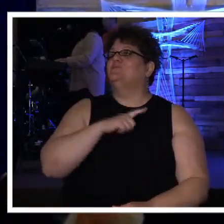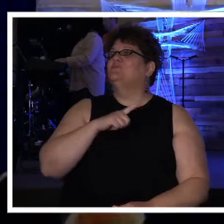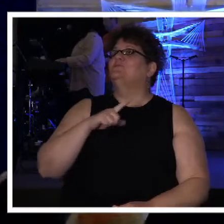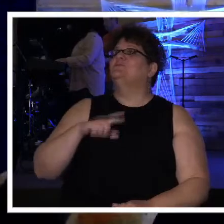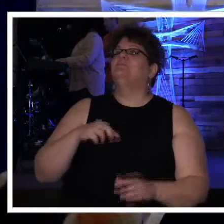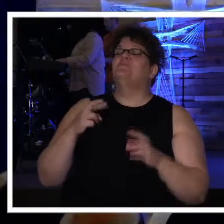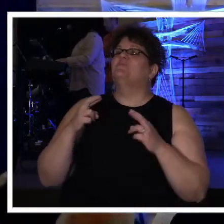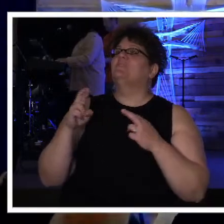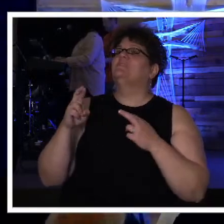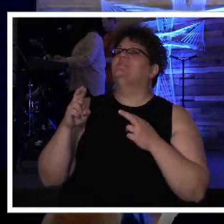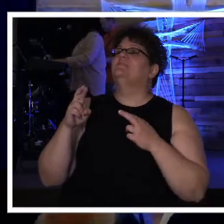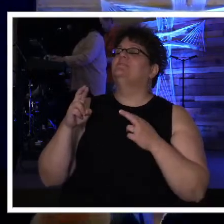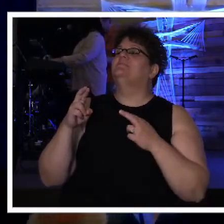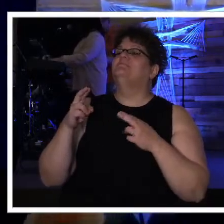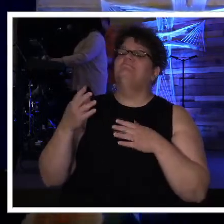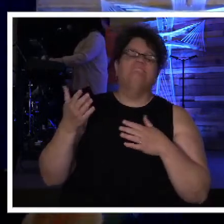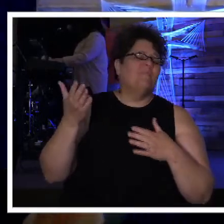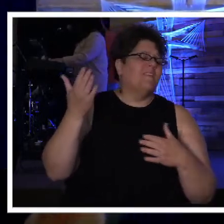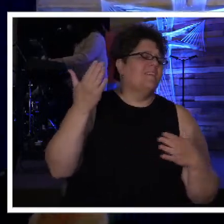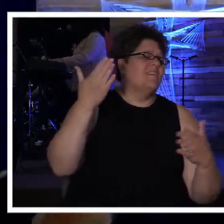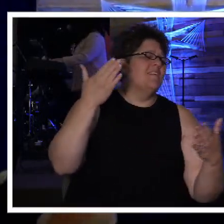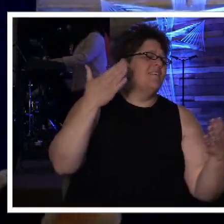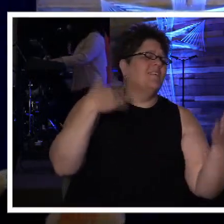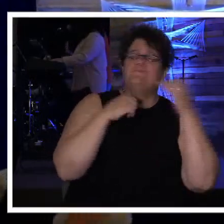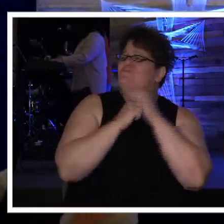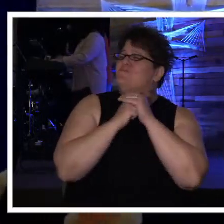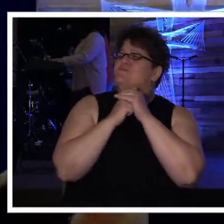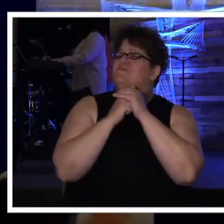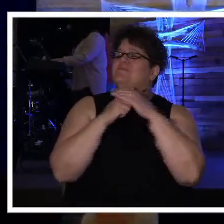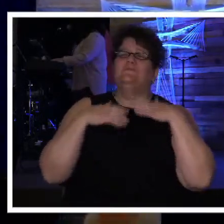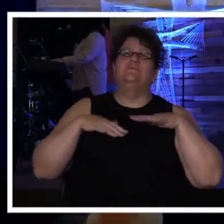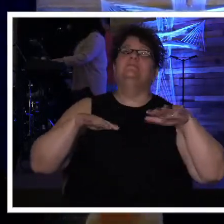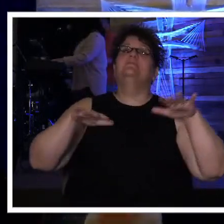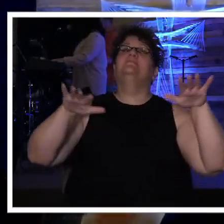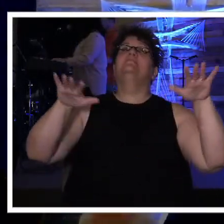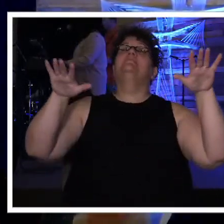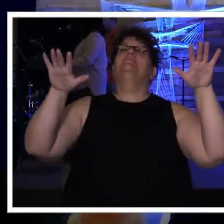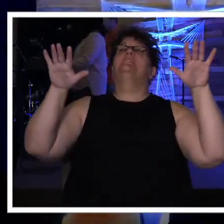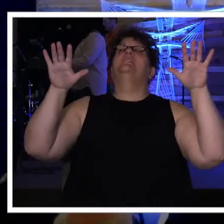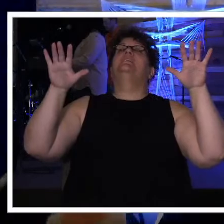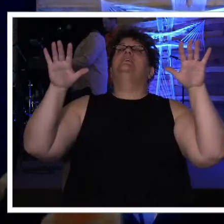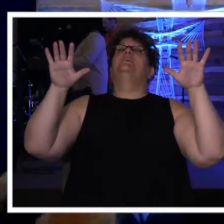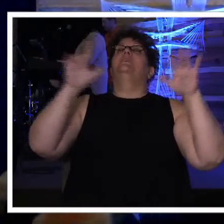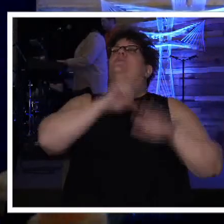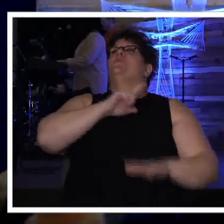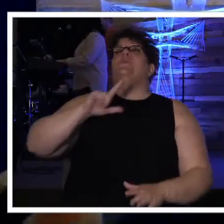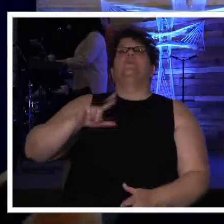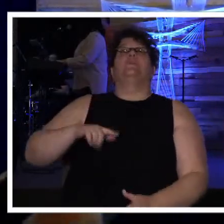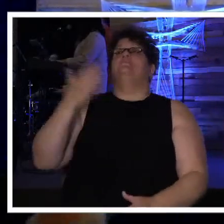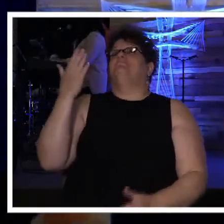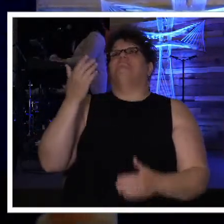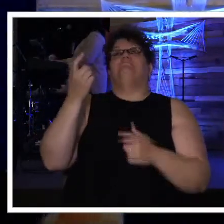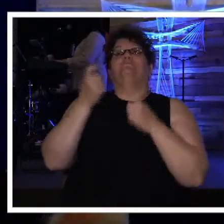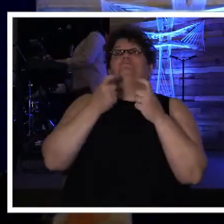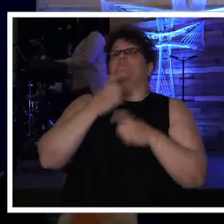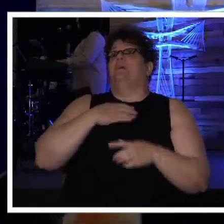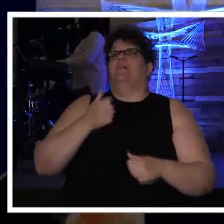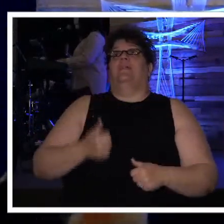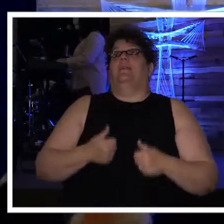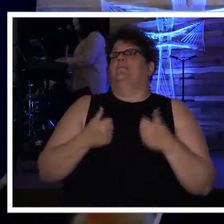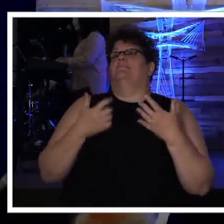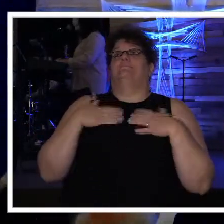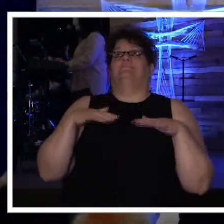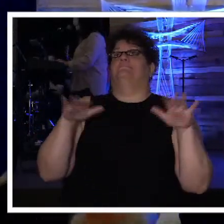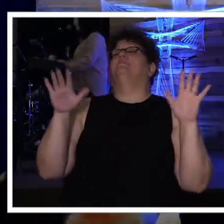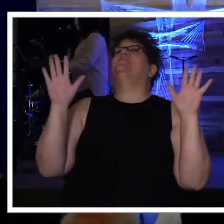Come on, this is what worship is about. Worship is about surrender. Saying, you are the Lord of my life. I give you control,